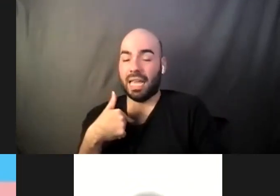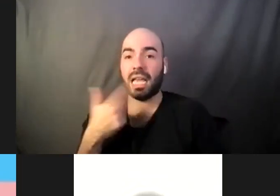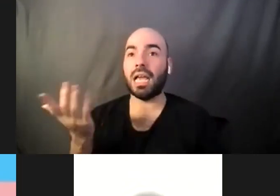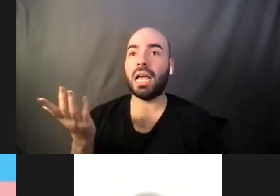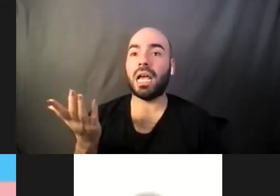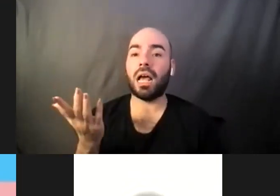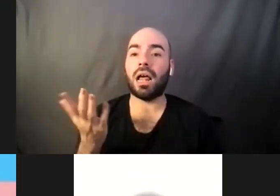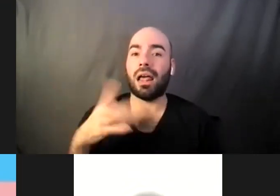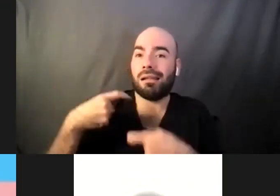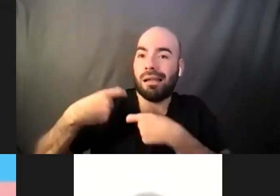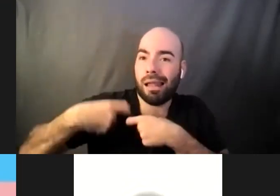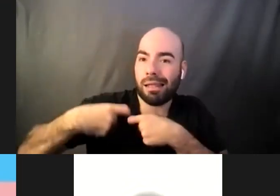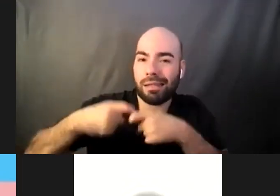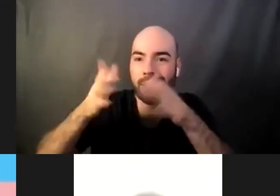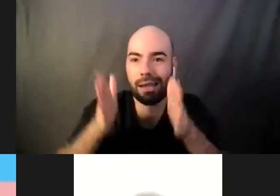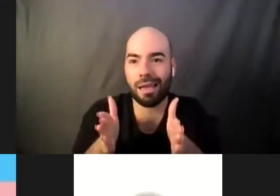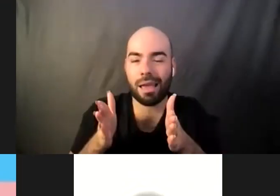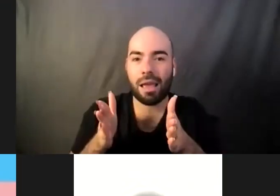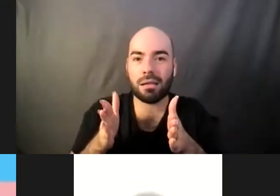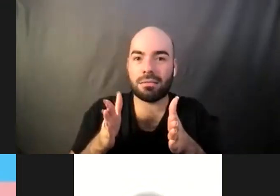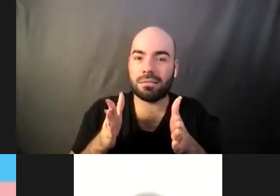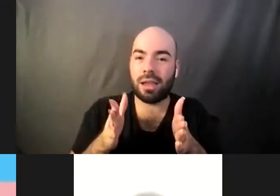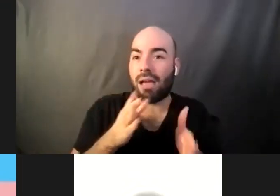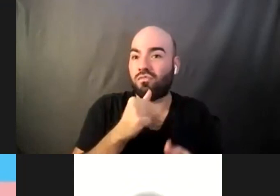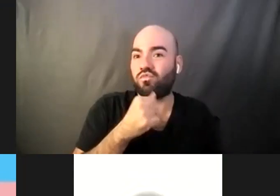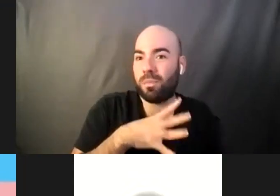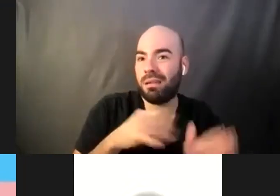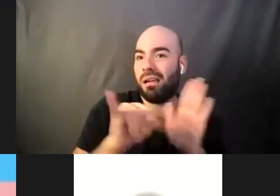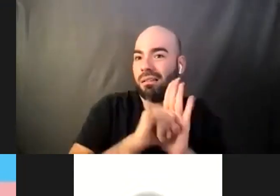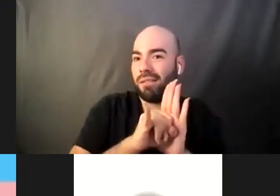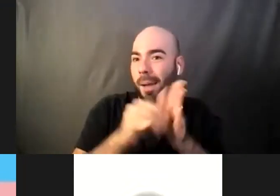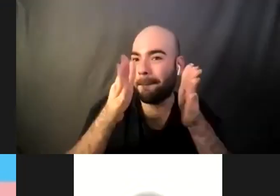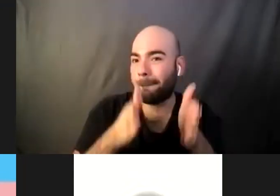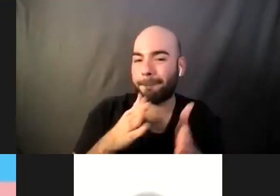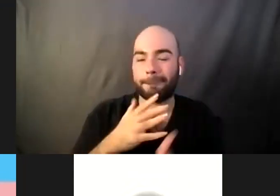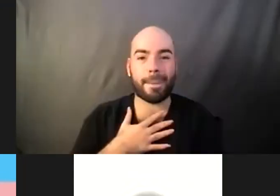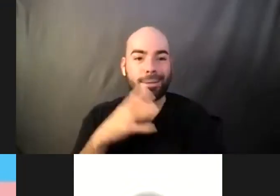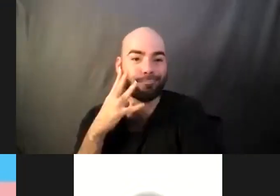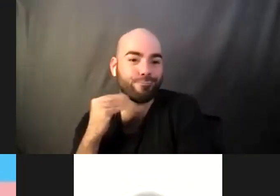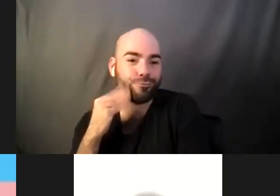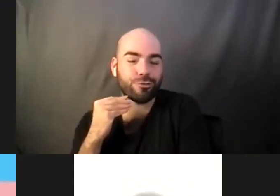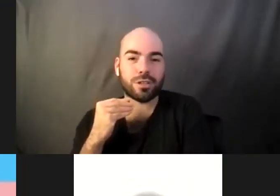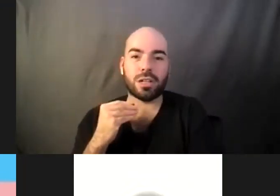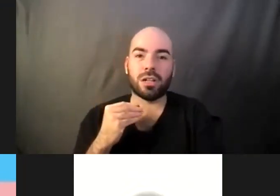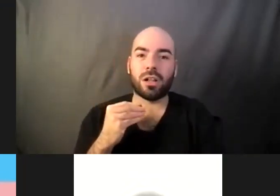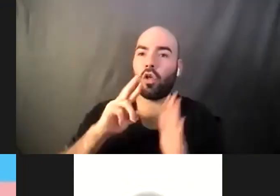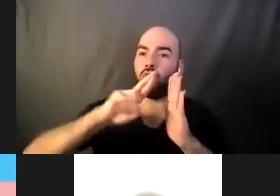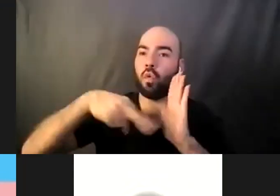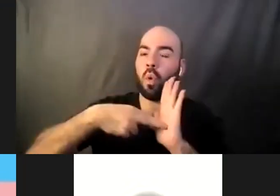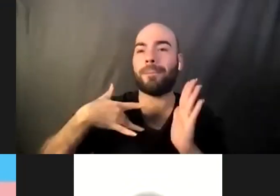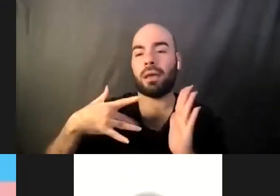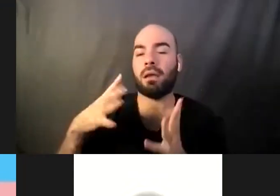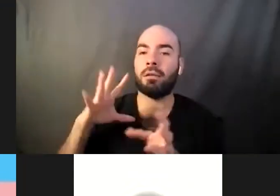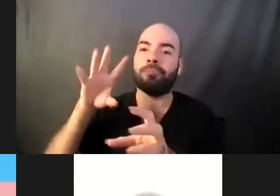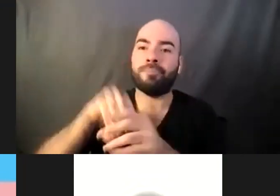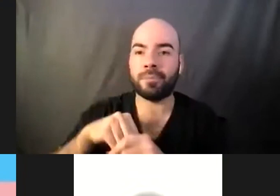as a Latina person, especially like a woman identifying person, from my experience, like, you kind of take this role on as the mother, right? Like, you have